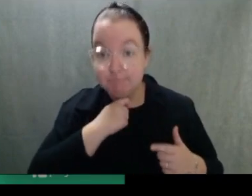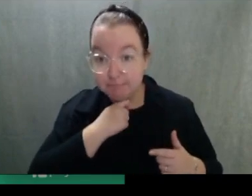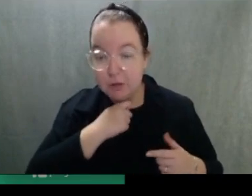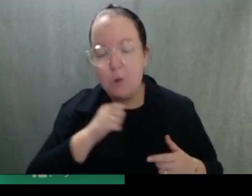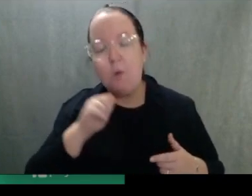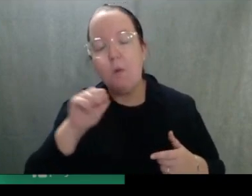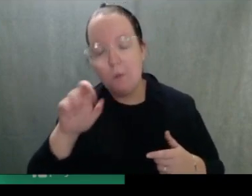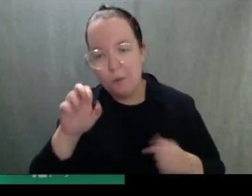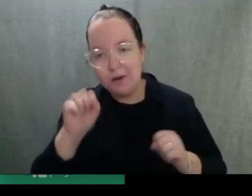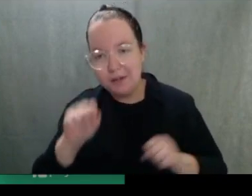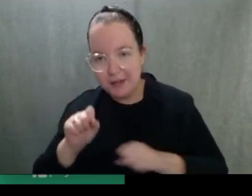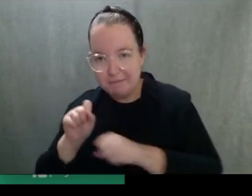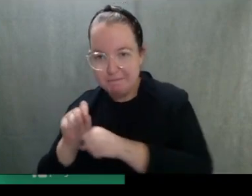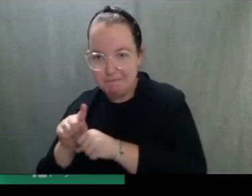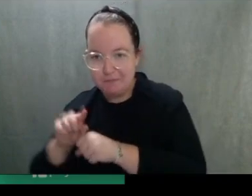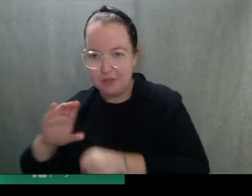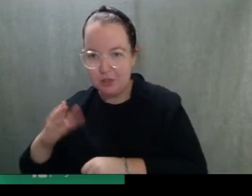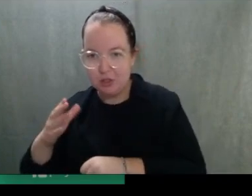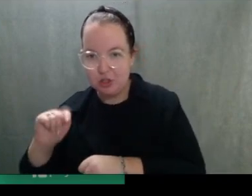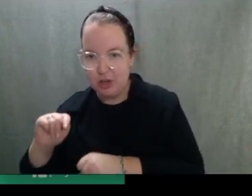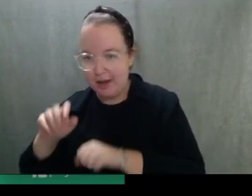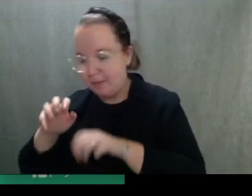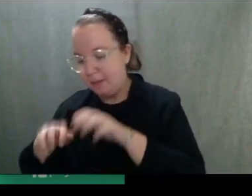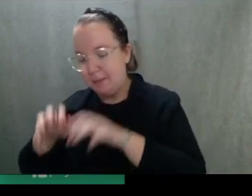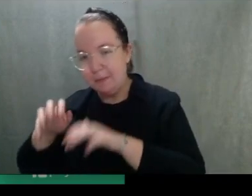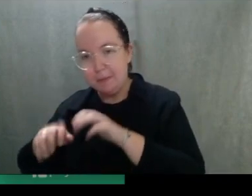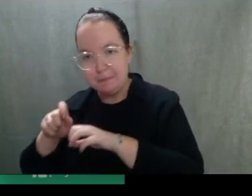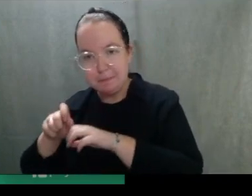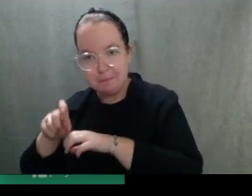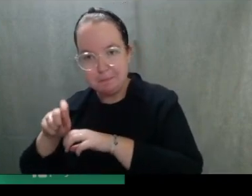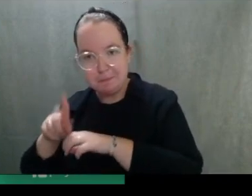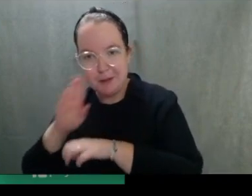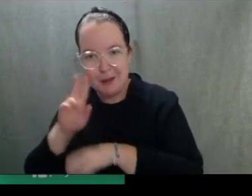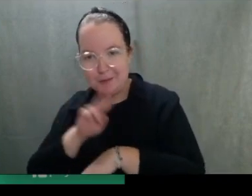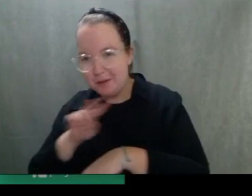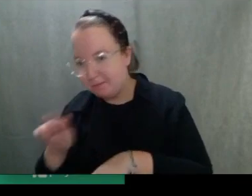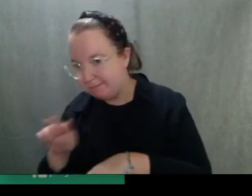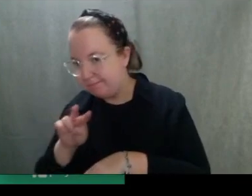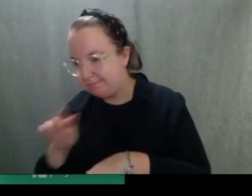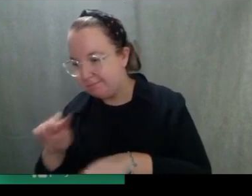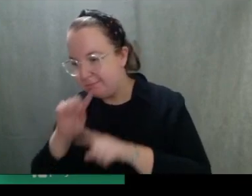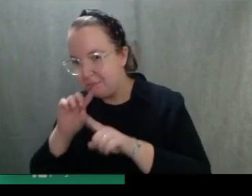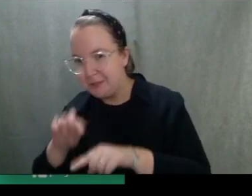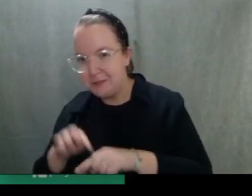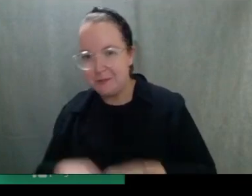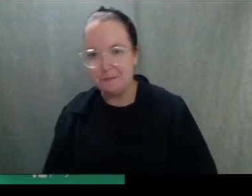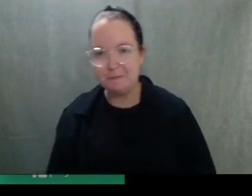you can also just submit those to the chat box in Zoom, and I will check there throughout the training.